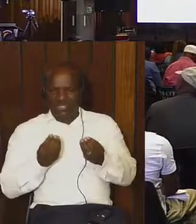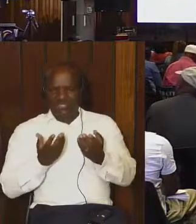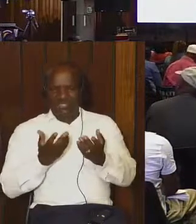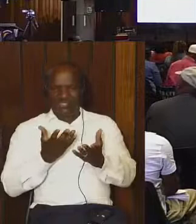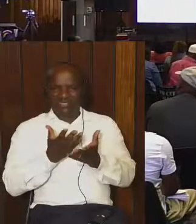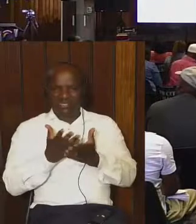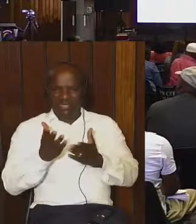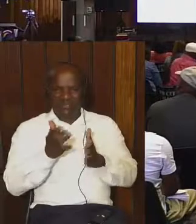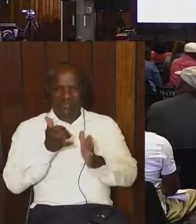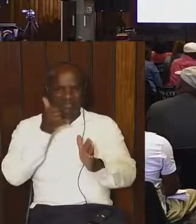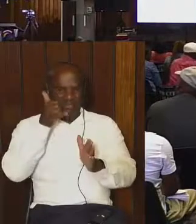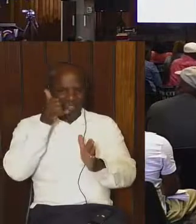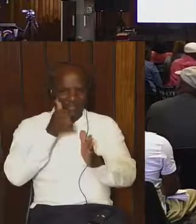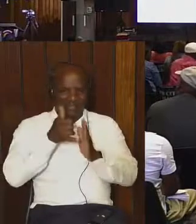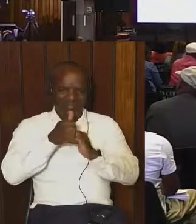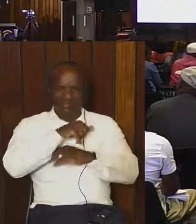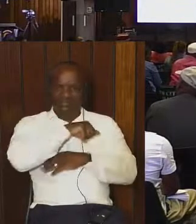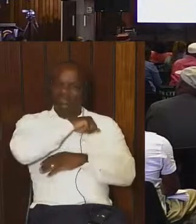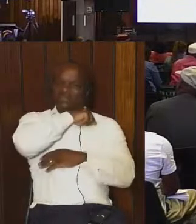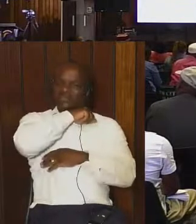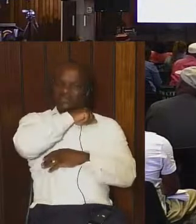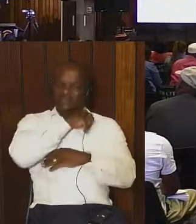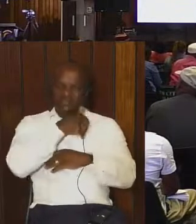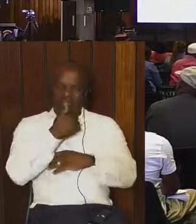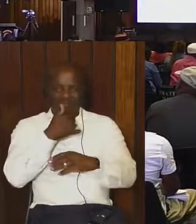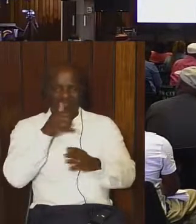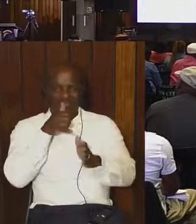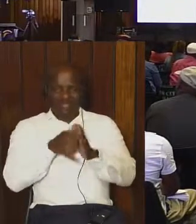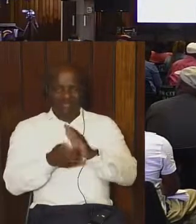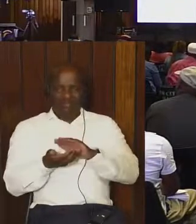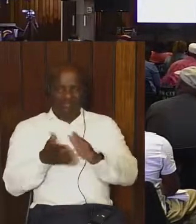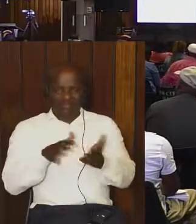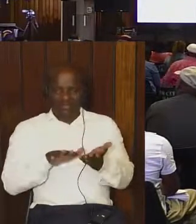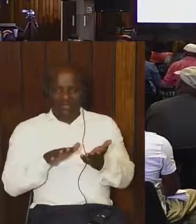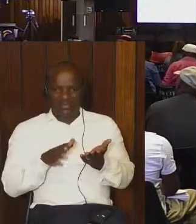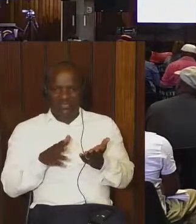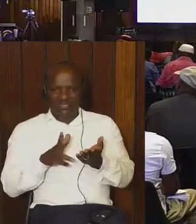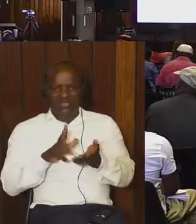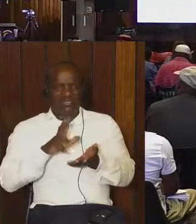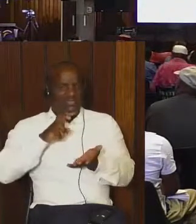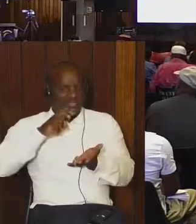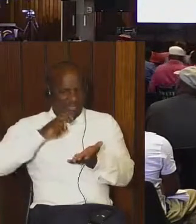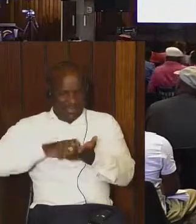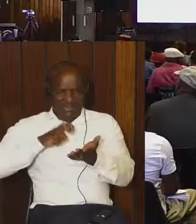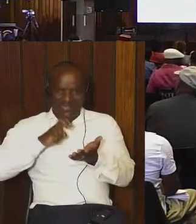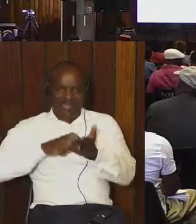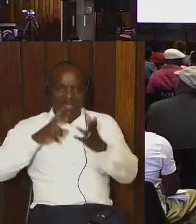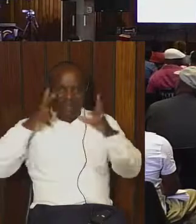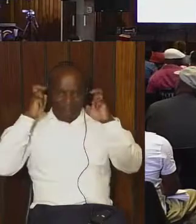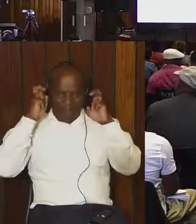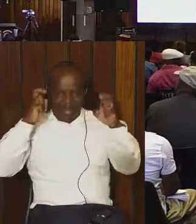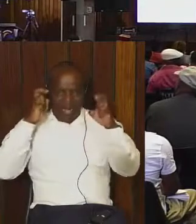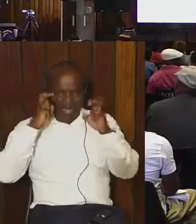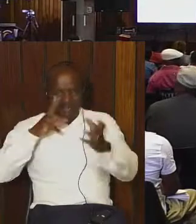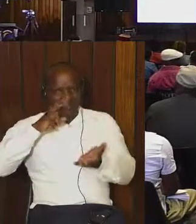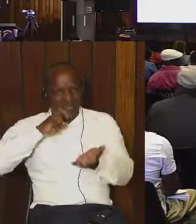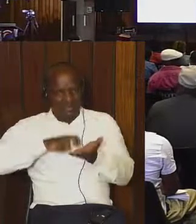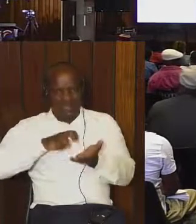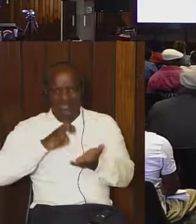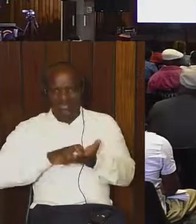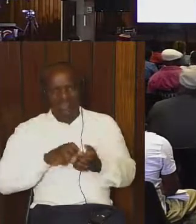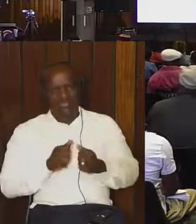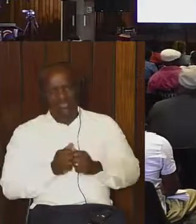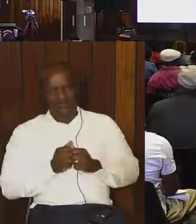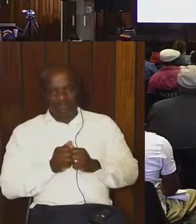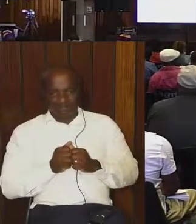killed, going to school. There's so much evidence that there is a need for a bus here. We have